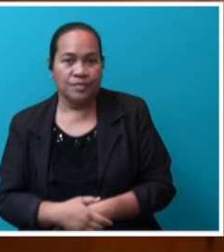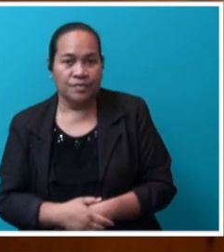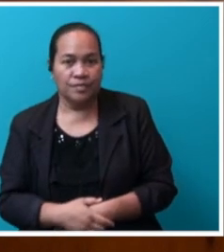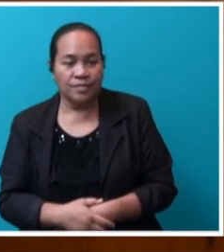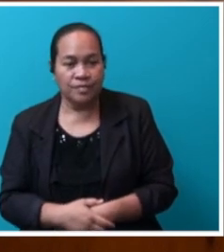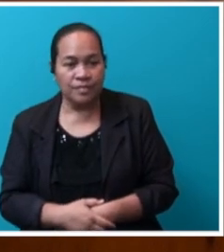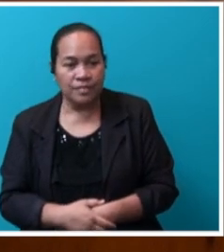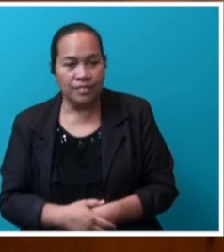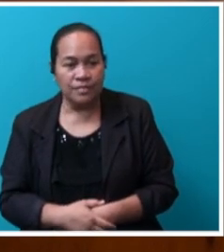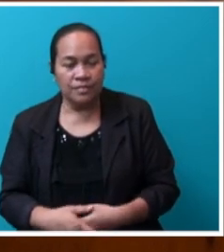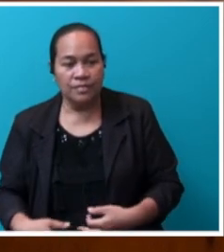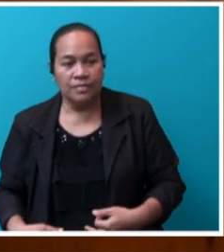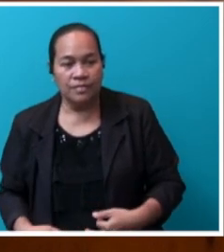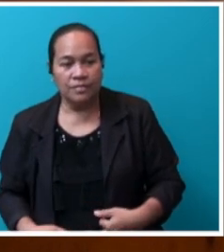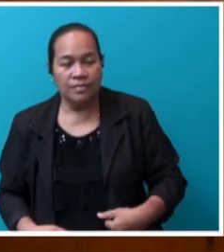The